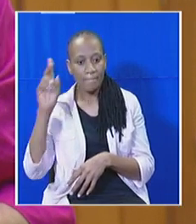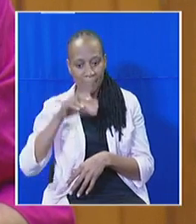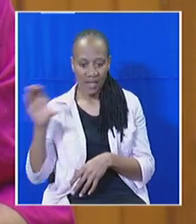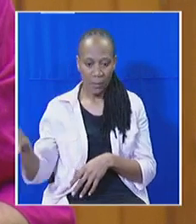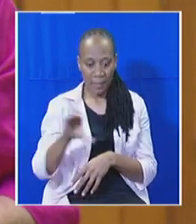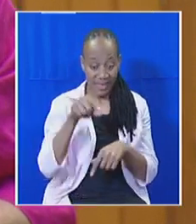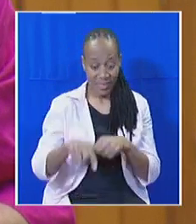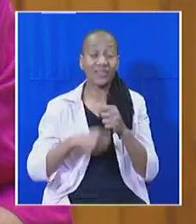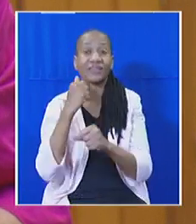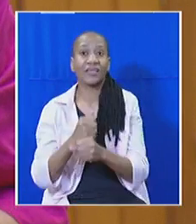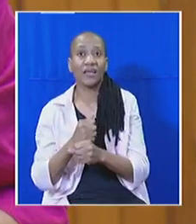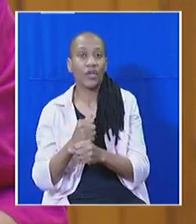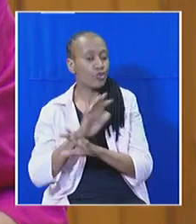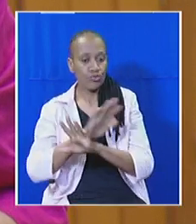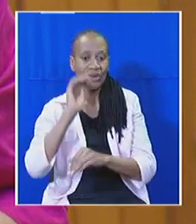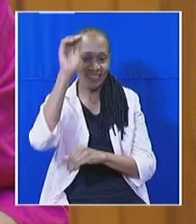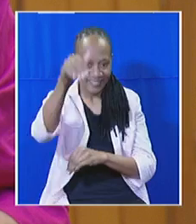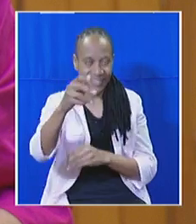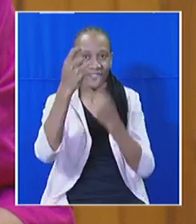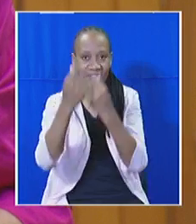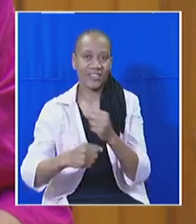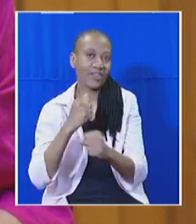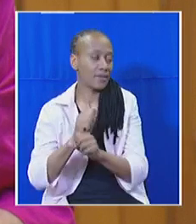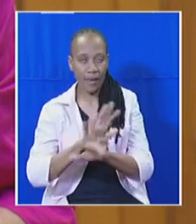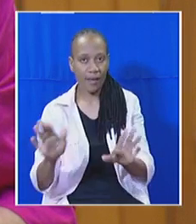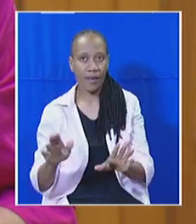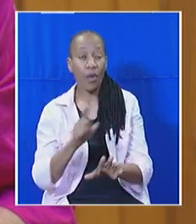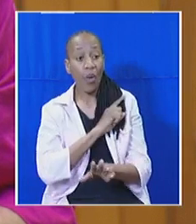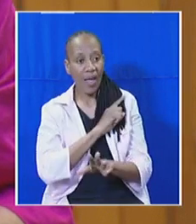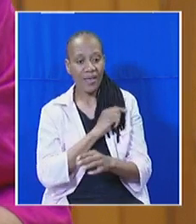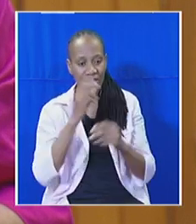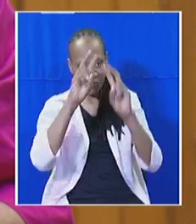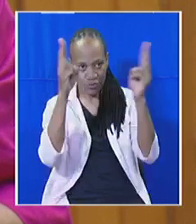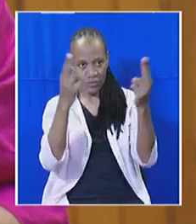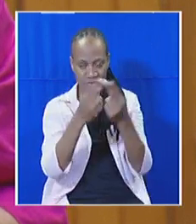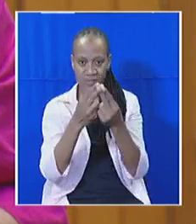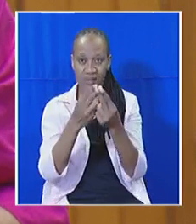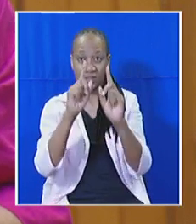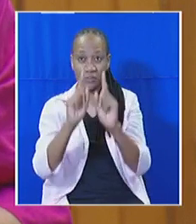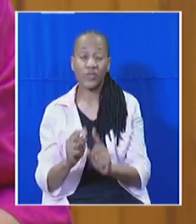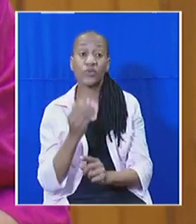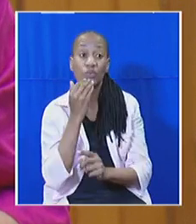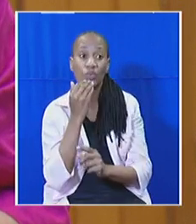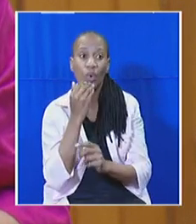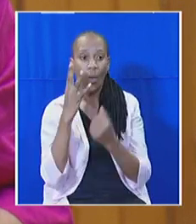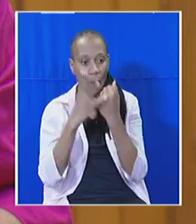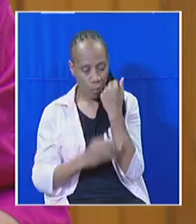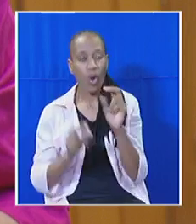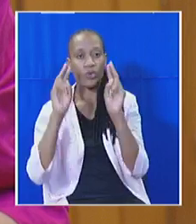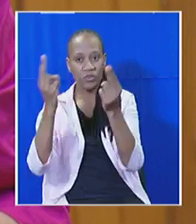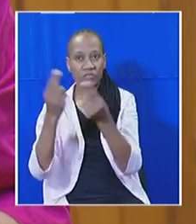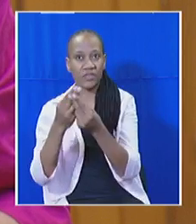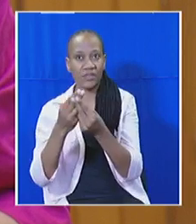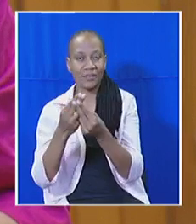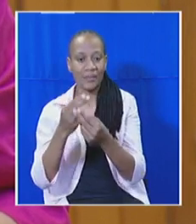year and not in the 2016 financial year to keep universities, particularly historically disadvantaged ones, from